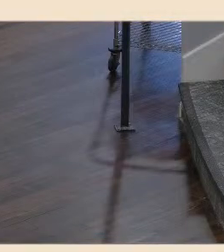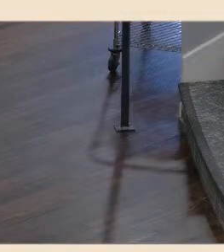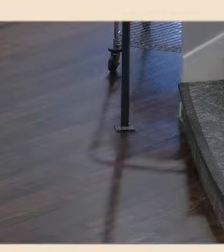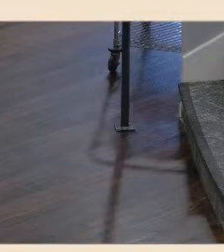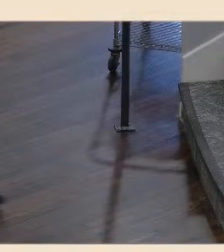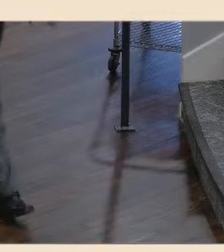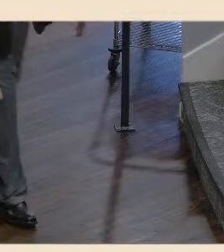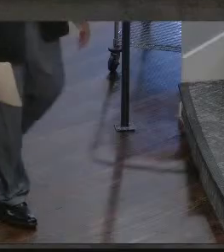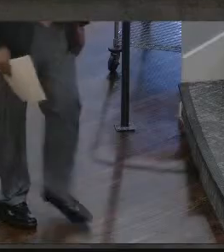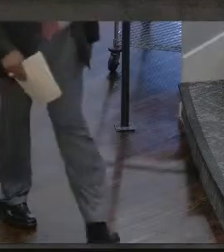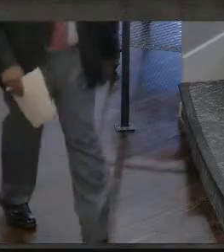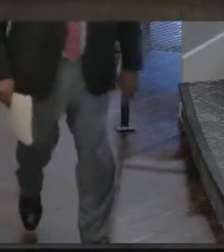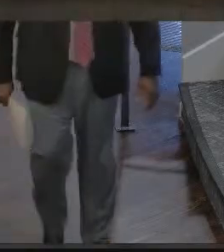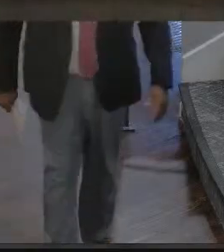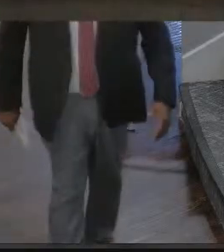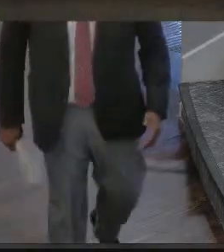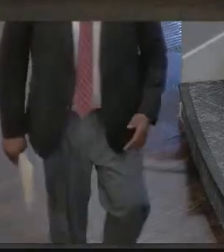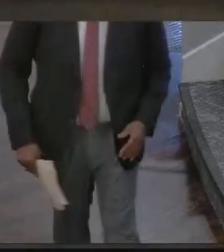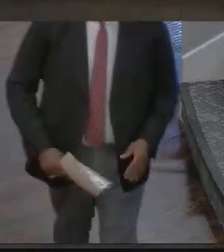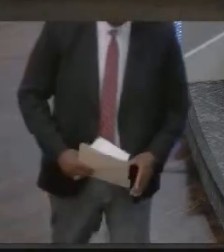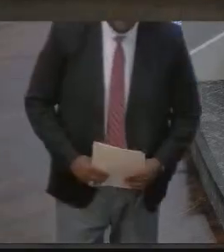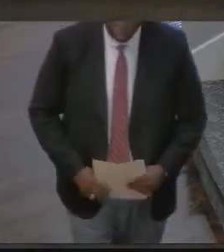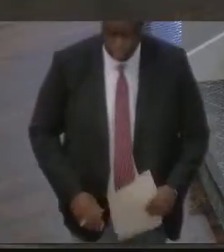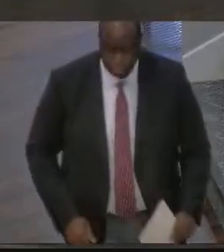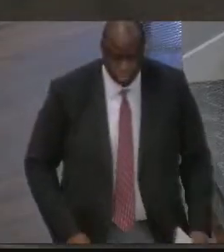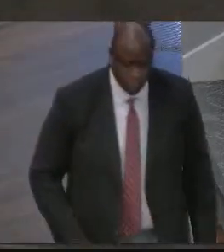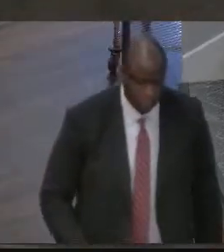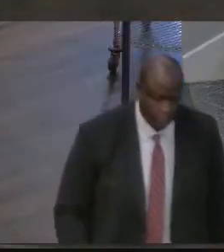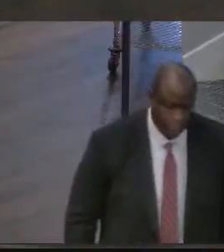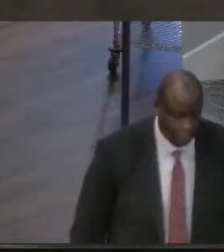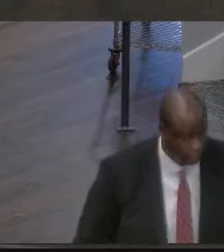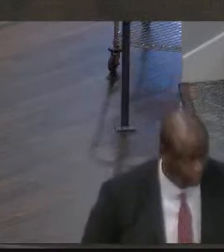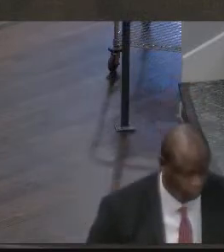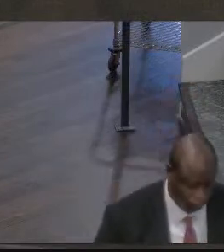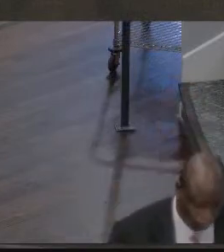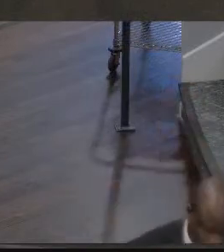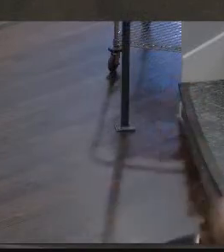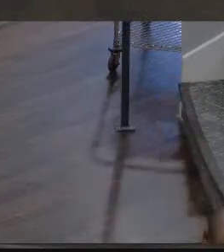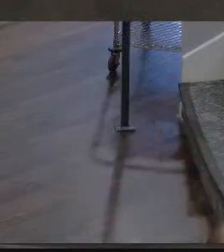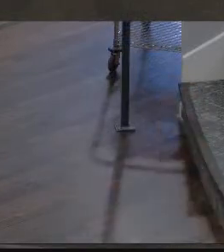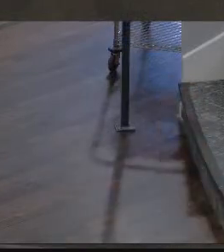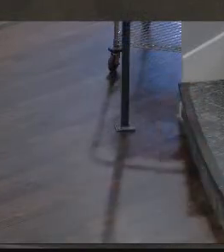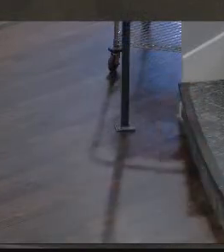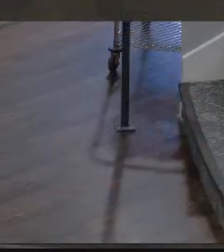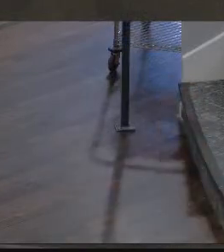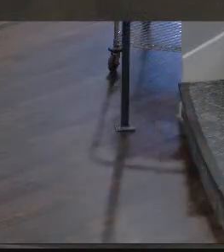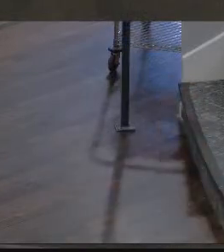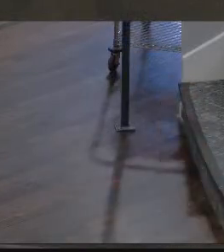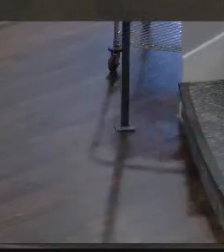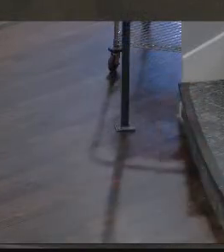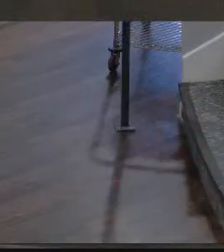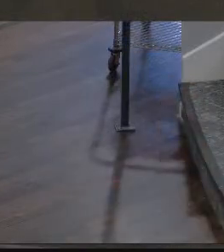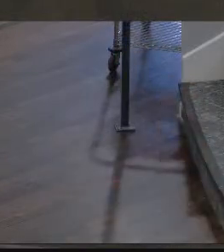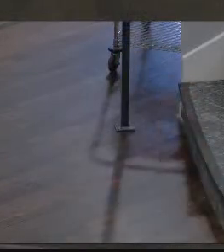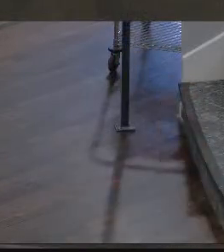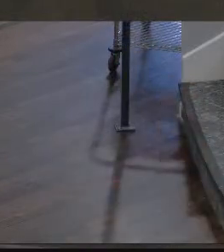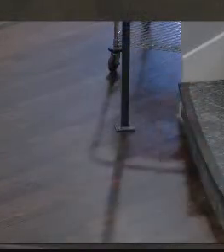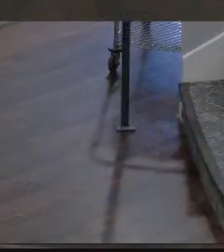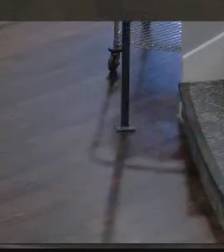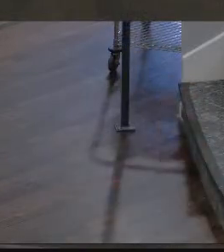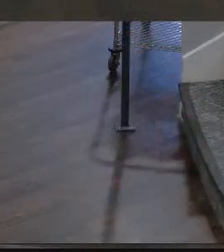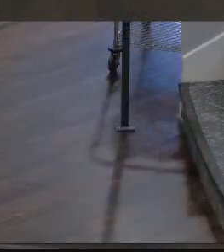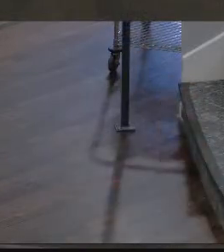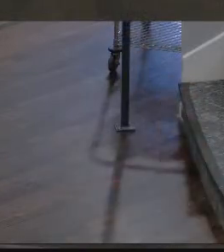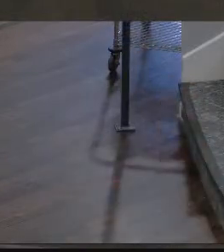Thank you very much. And if there are, Dr. Thomas is being sure that that information can be uploaded, because I